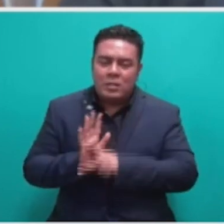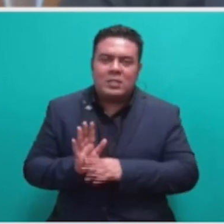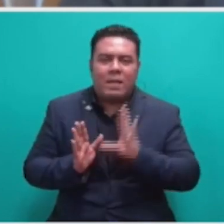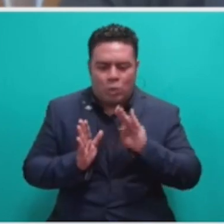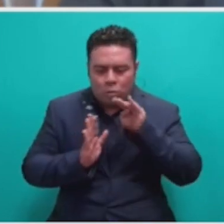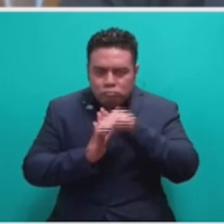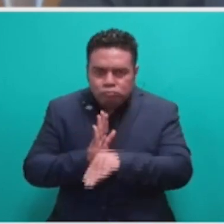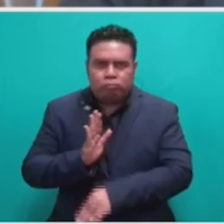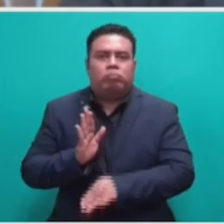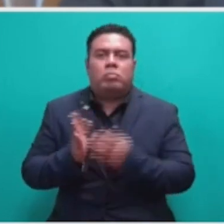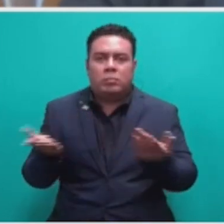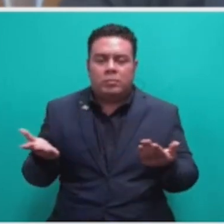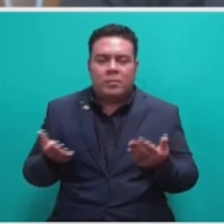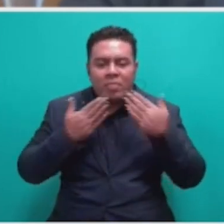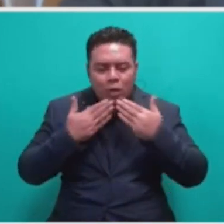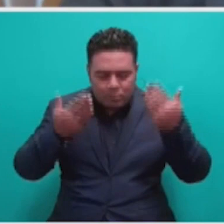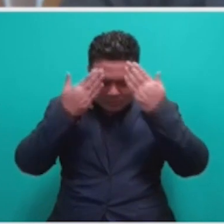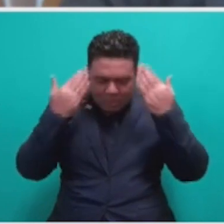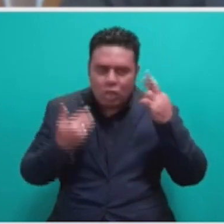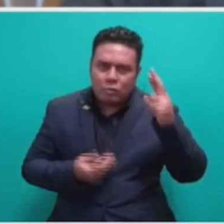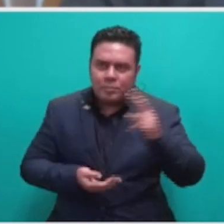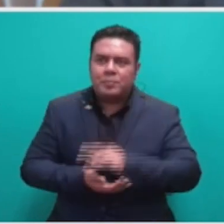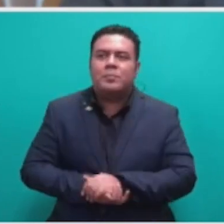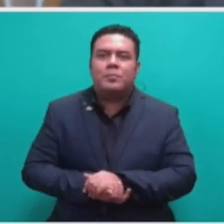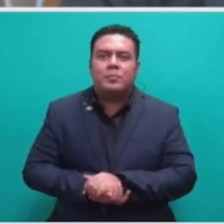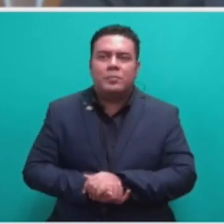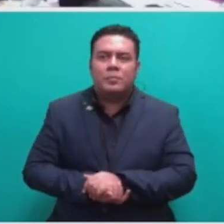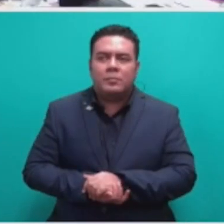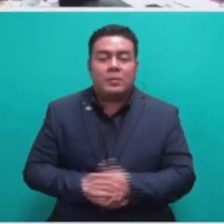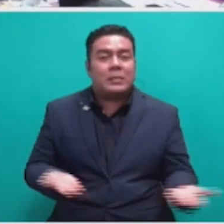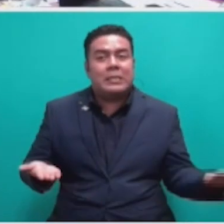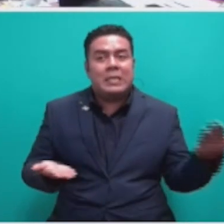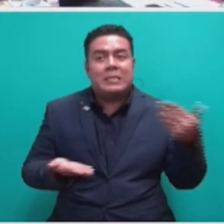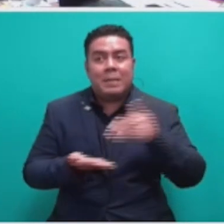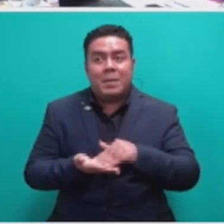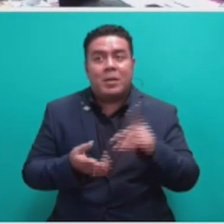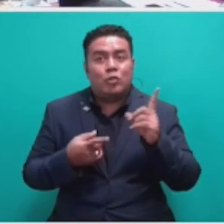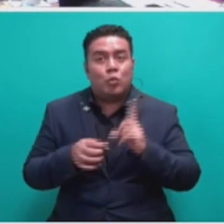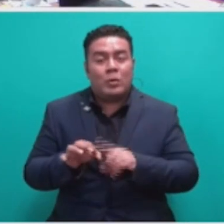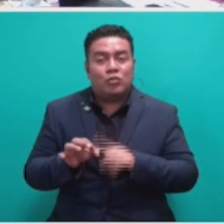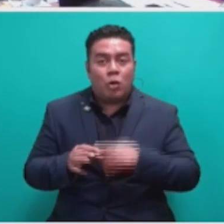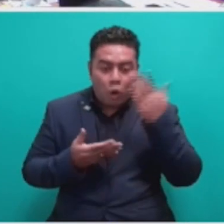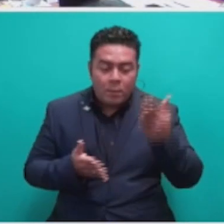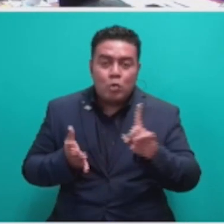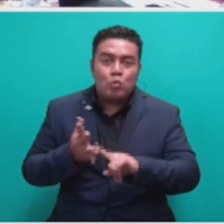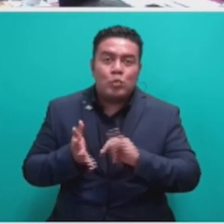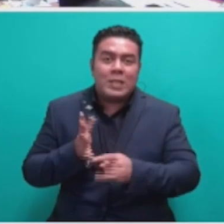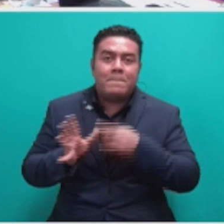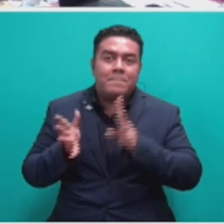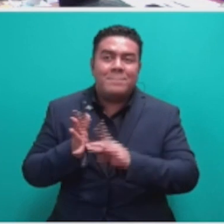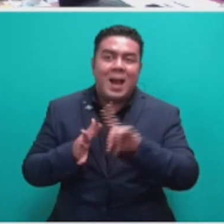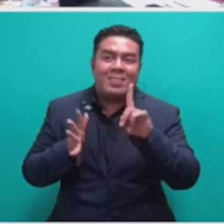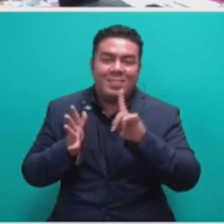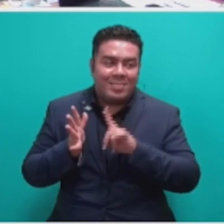down. Thank you, Mr. Speaker. Thank you. Supplementary question, Honorable Usmade. Thank you, Mr. Speaker.